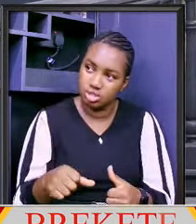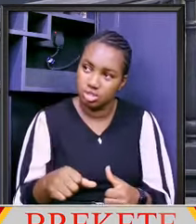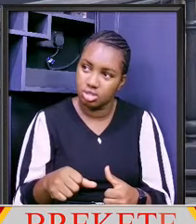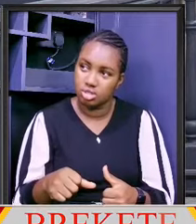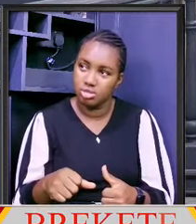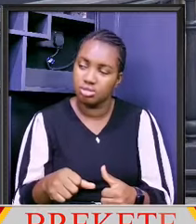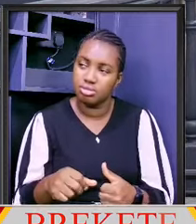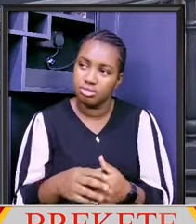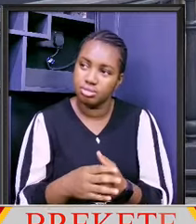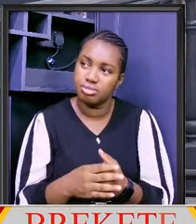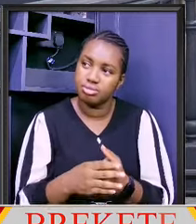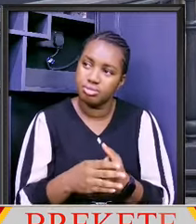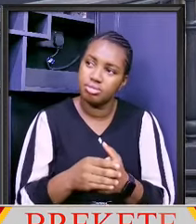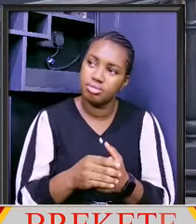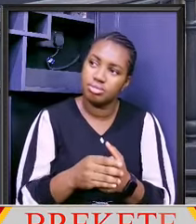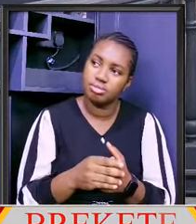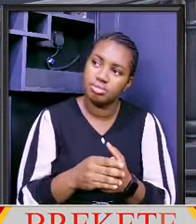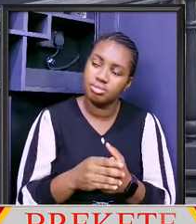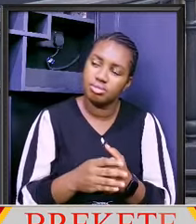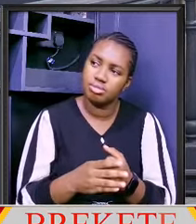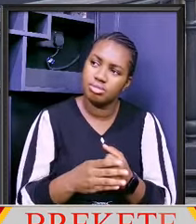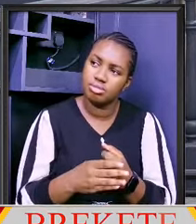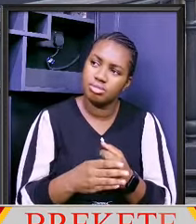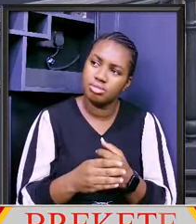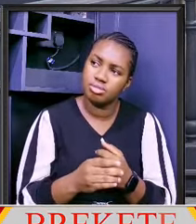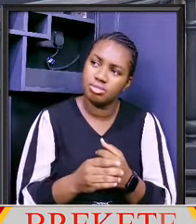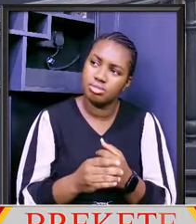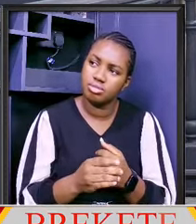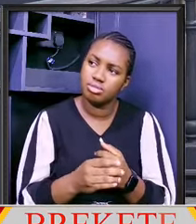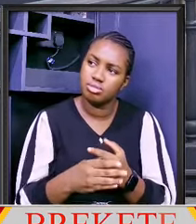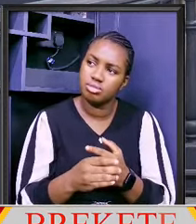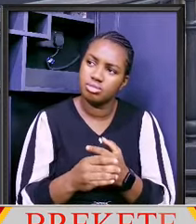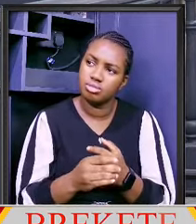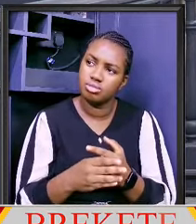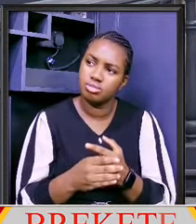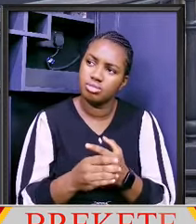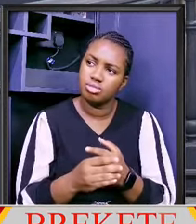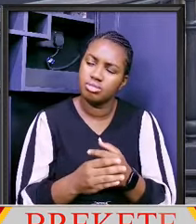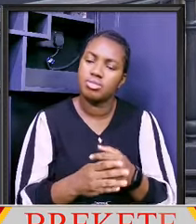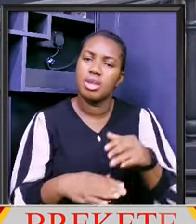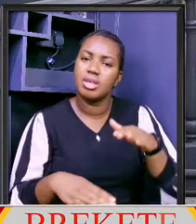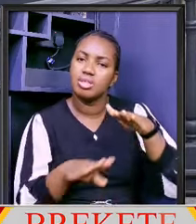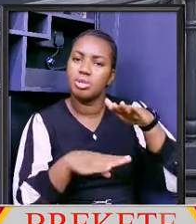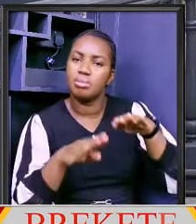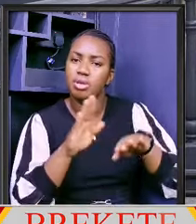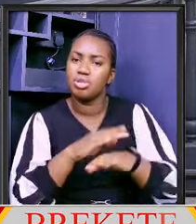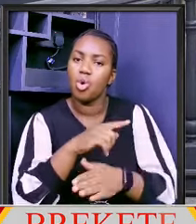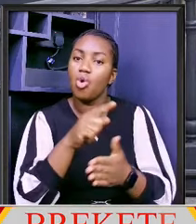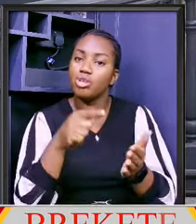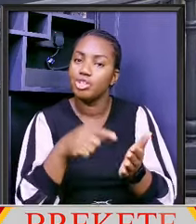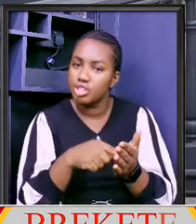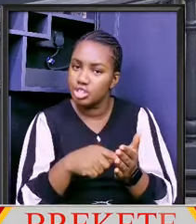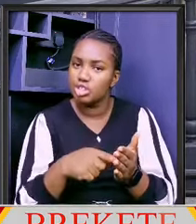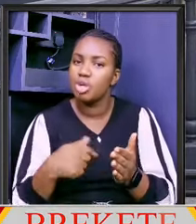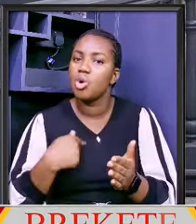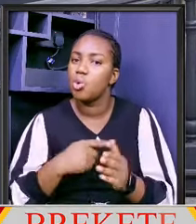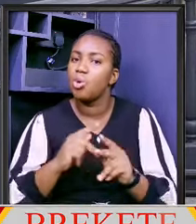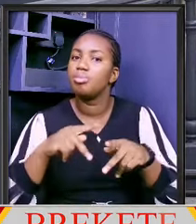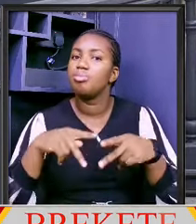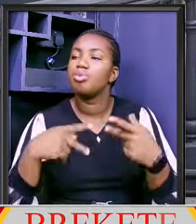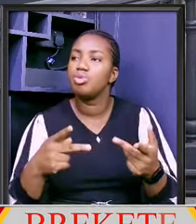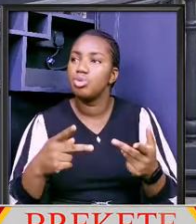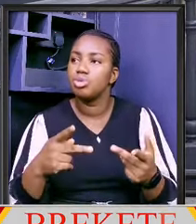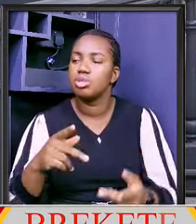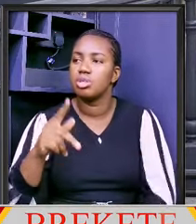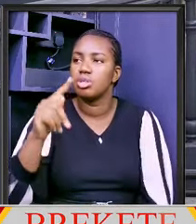or Trasakarada under the Karota. So, based on this, government produced the ticket. Government ticket is 100 naira. Well, the